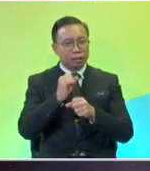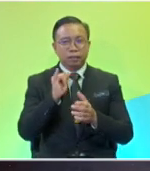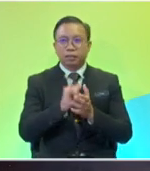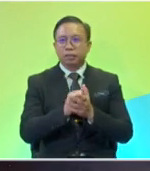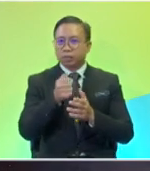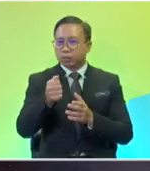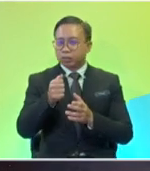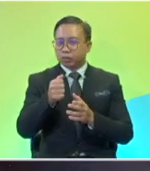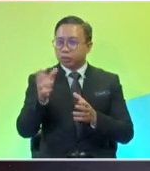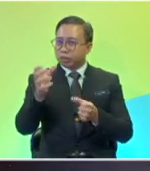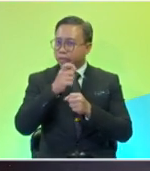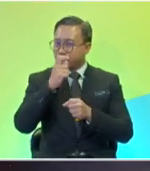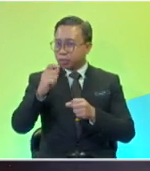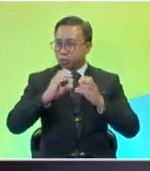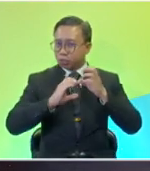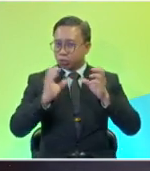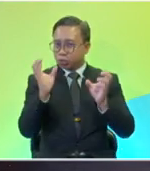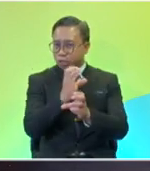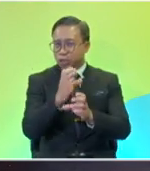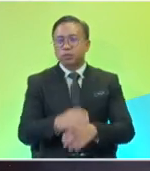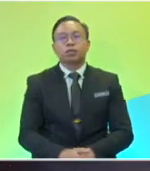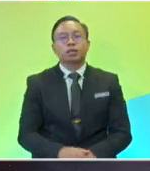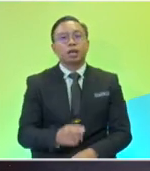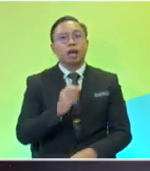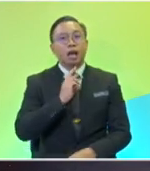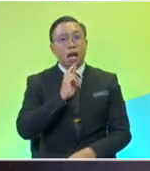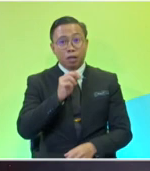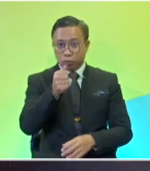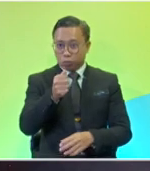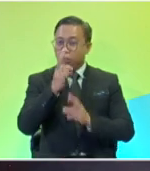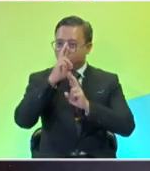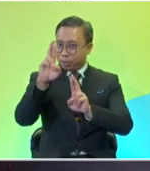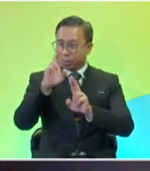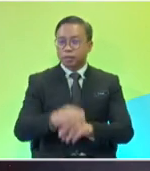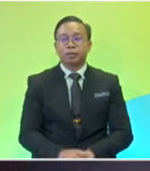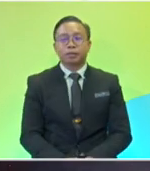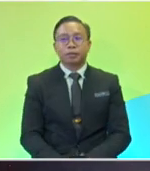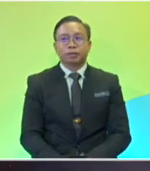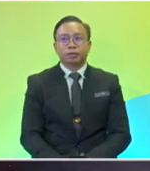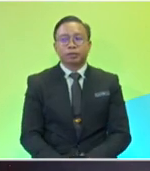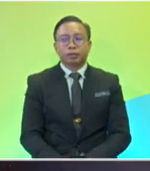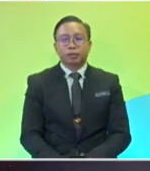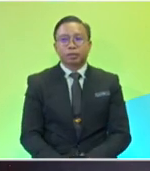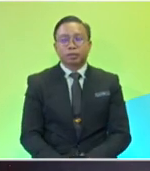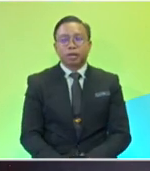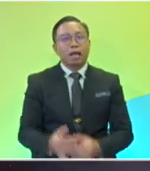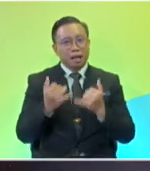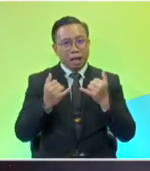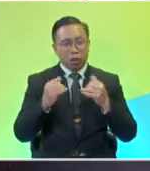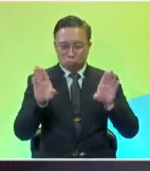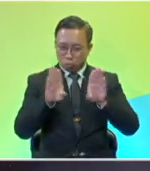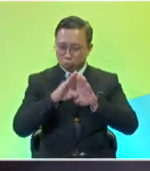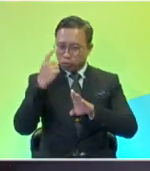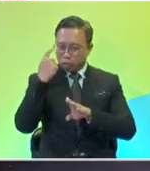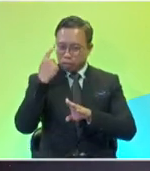you take the challenge? Yes. Good. Okay, are you ready? Yes. So when do I close my eyes? Okay, you can close your eyes now. Right now. Okay,